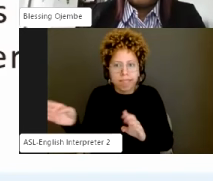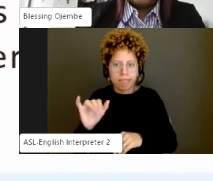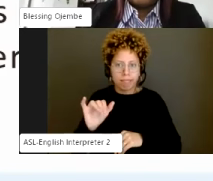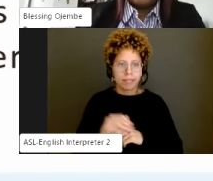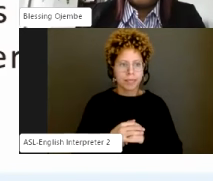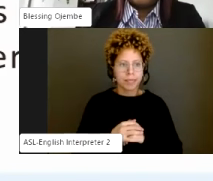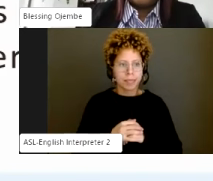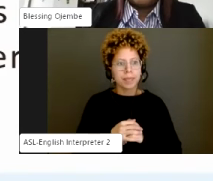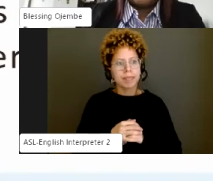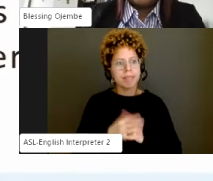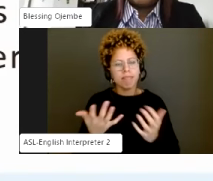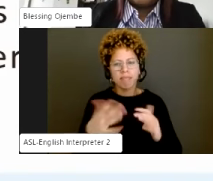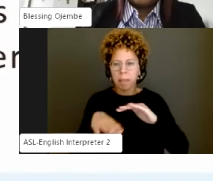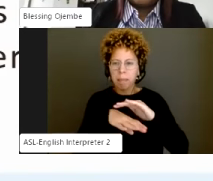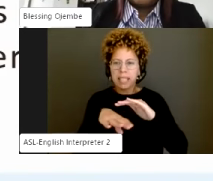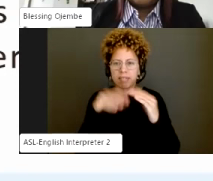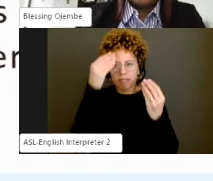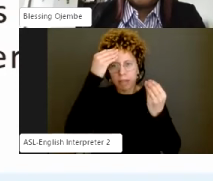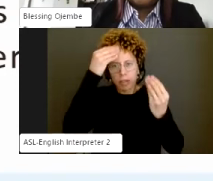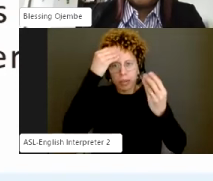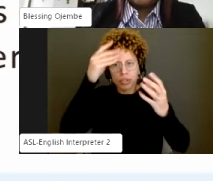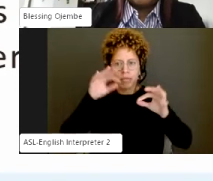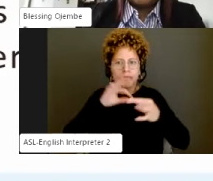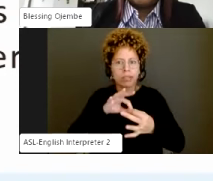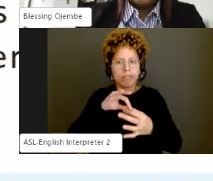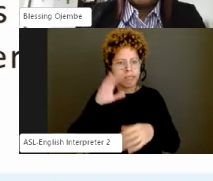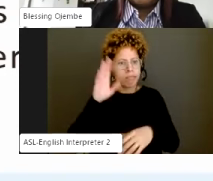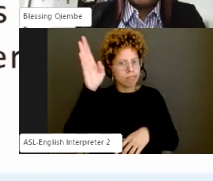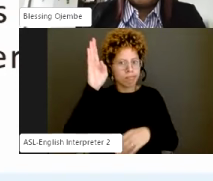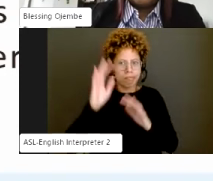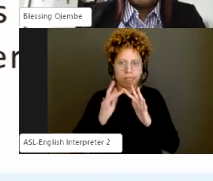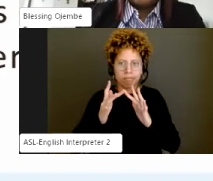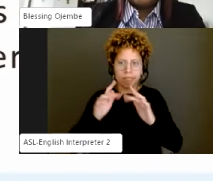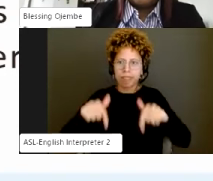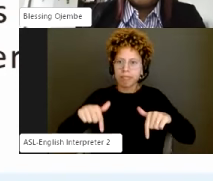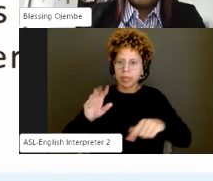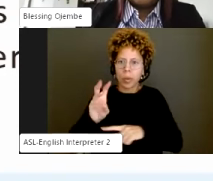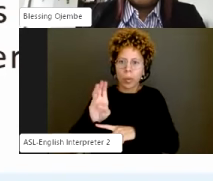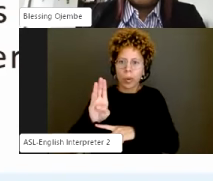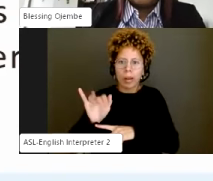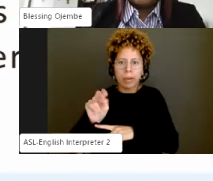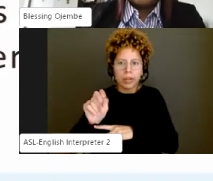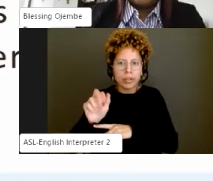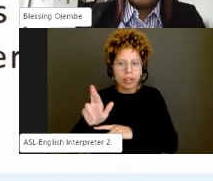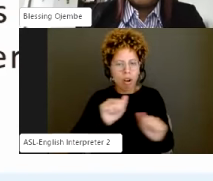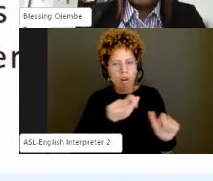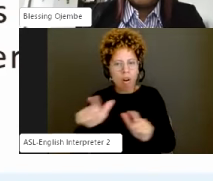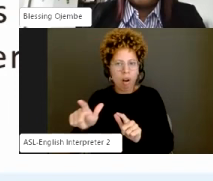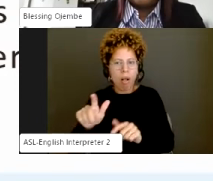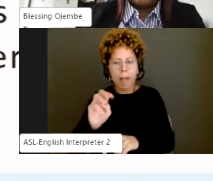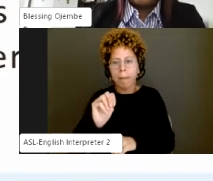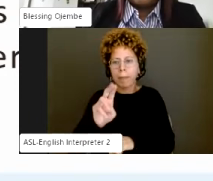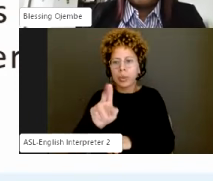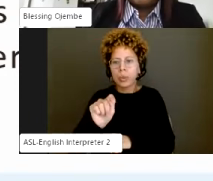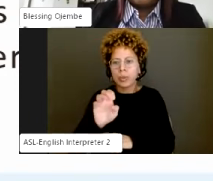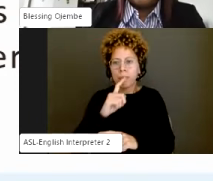So just some basic logistics, as many webinars that you've attended, everyone will be muted. And we do